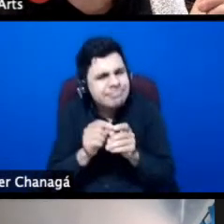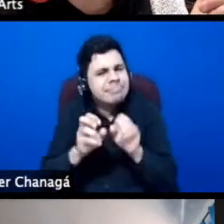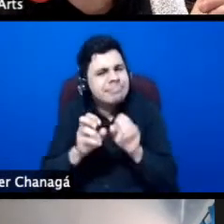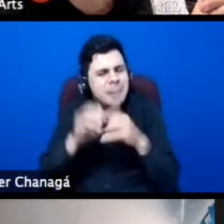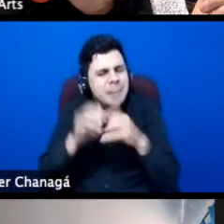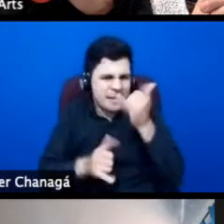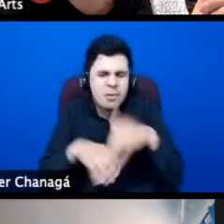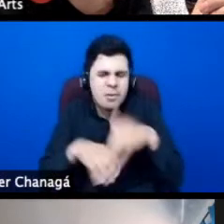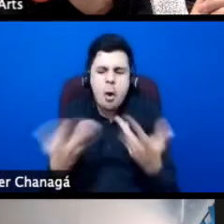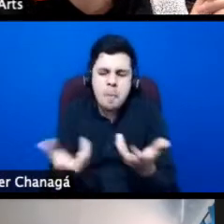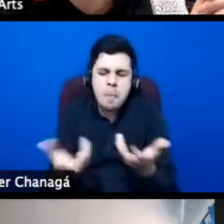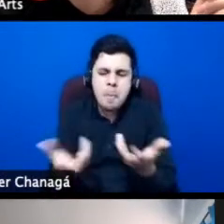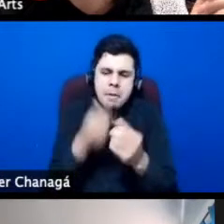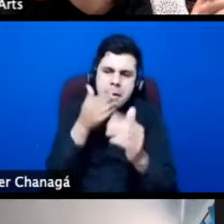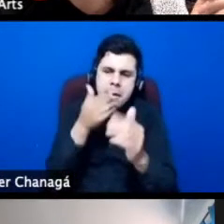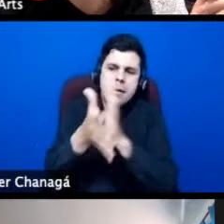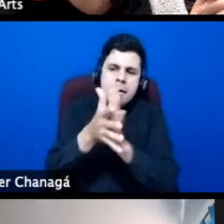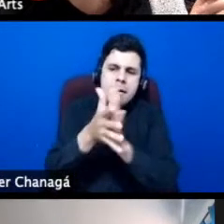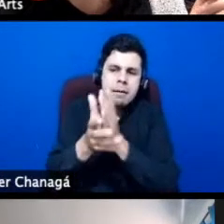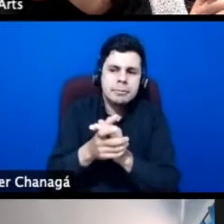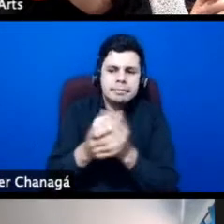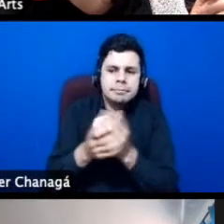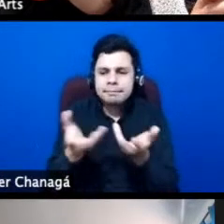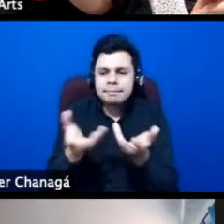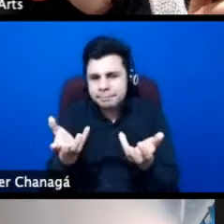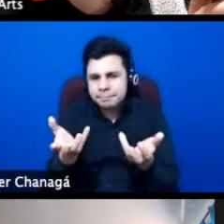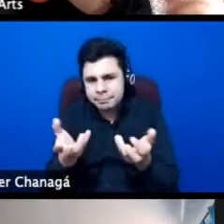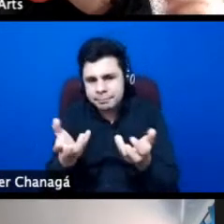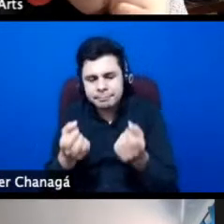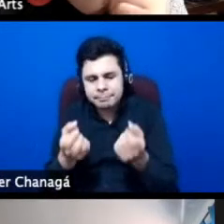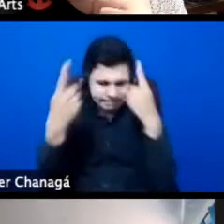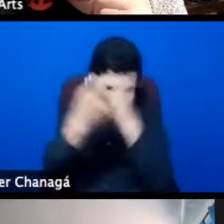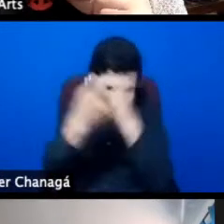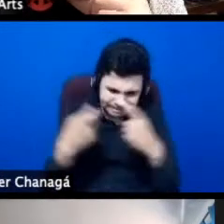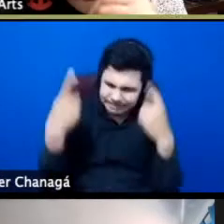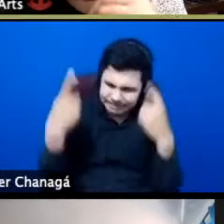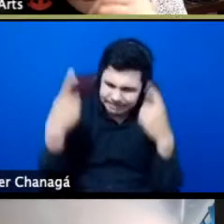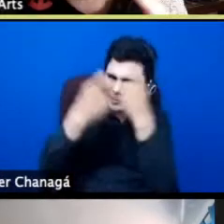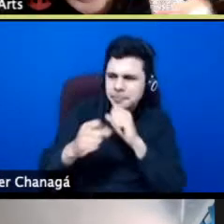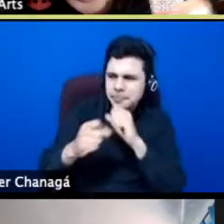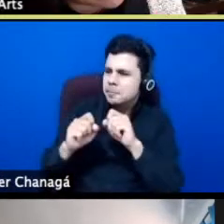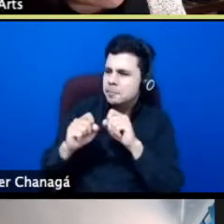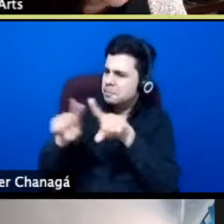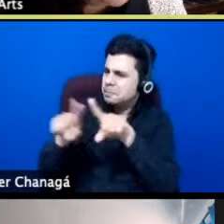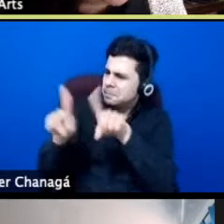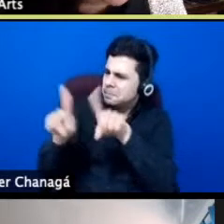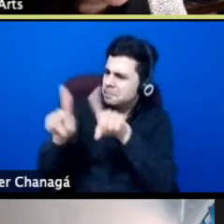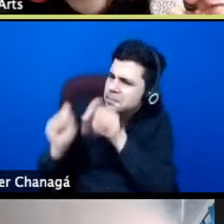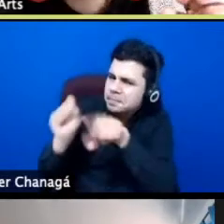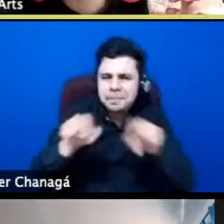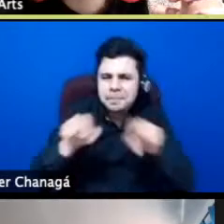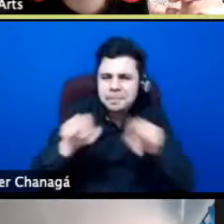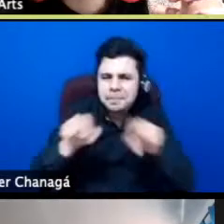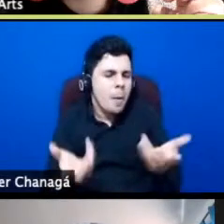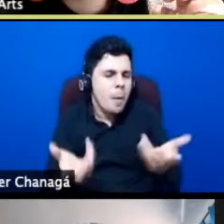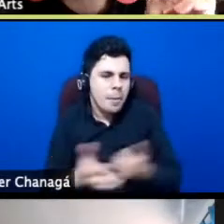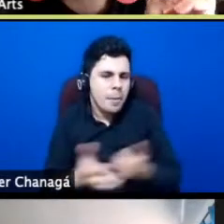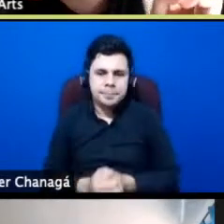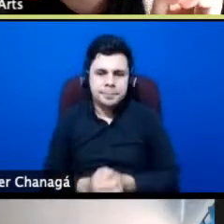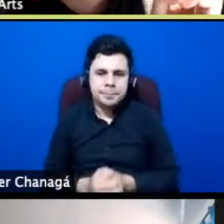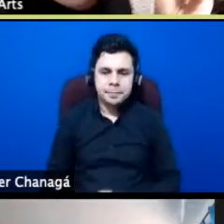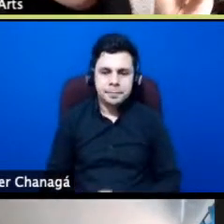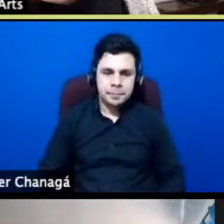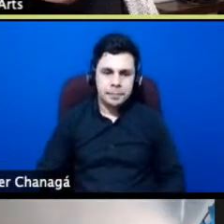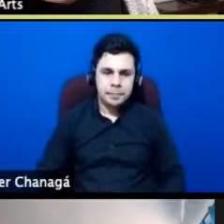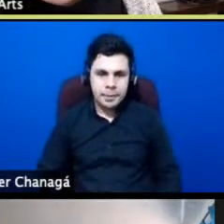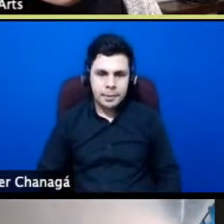a resolver o a tener más interrogantes. Okay, my friends, we have been connected for 1 hour and 30 minutes. Thank you